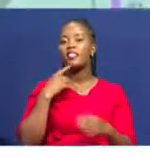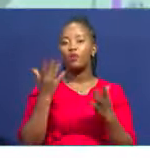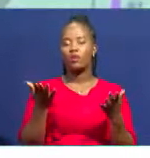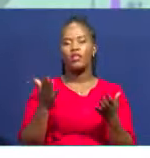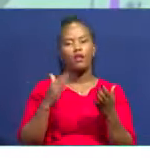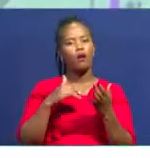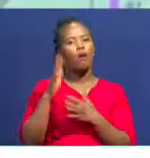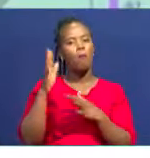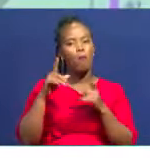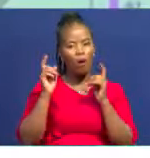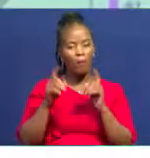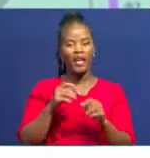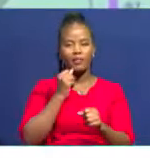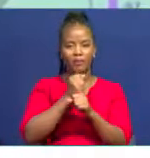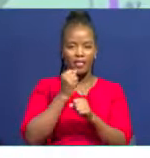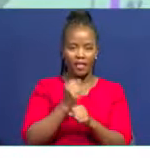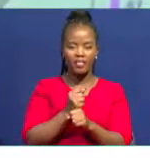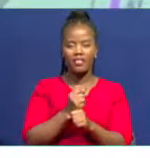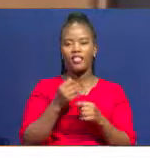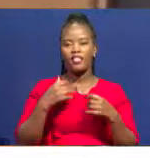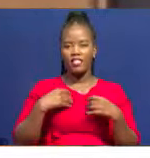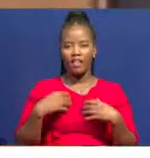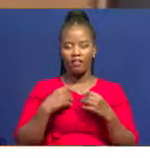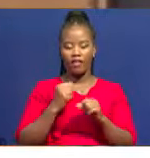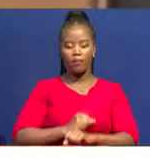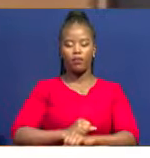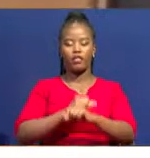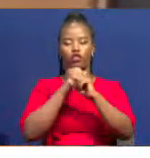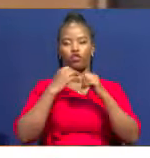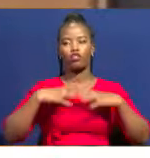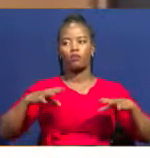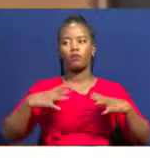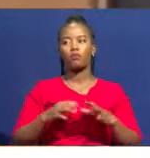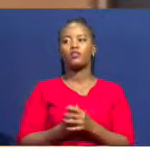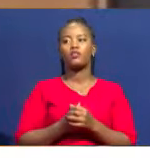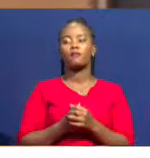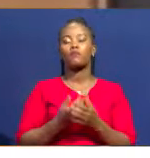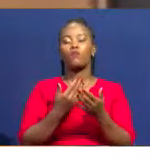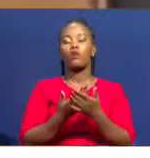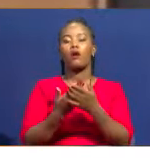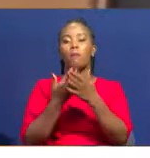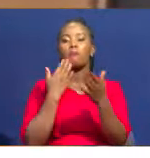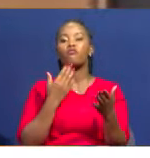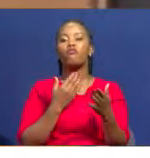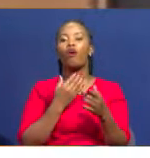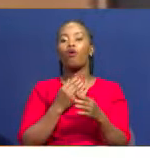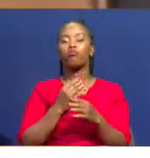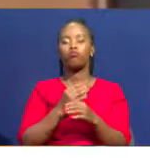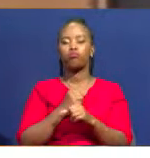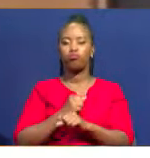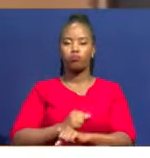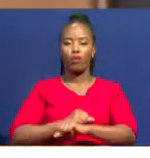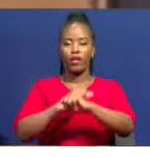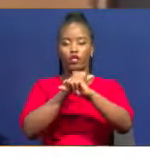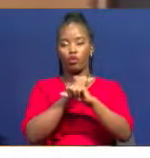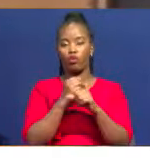be done in providing early warning to communities. Early warning plays a crucial role in mitigating climate